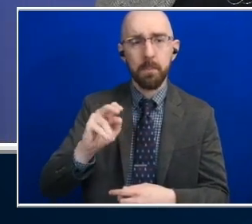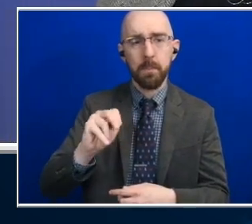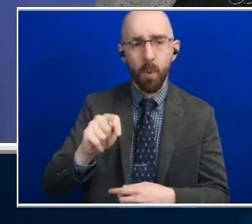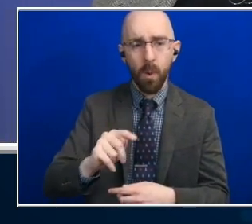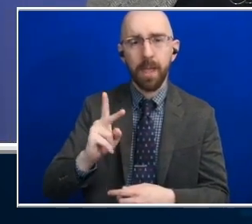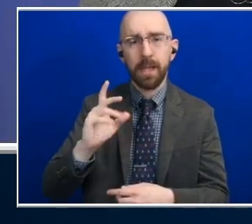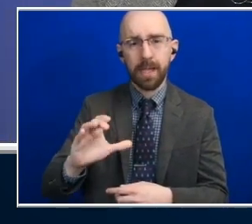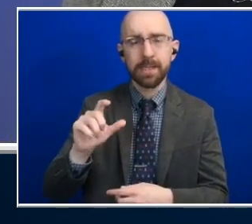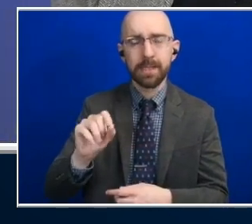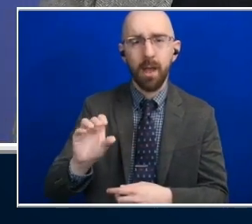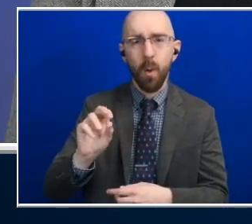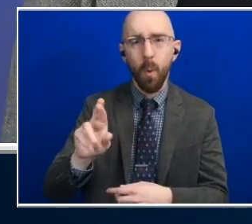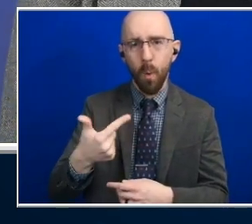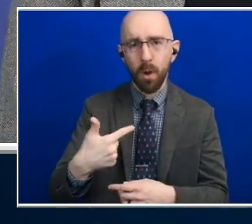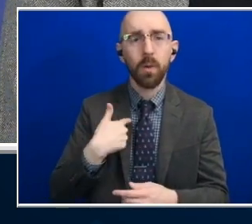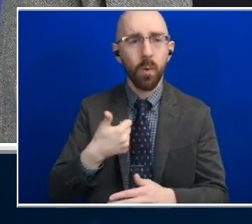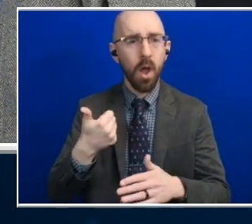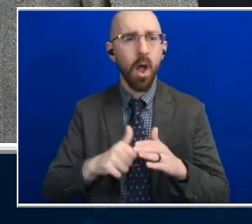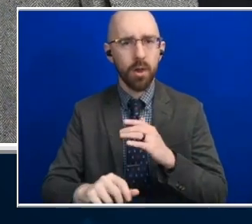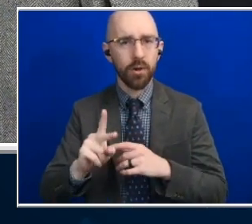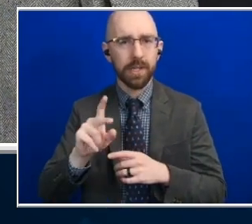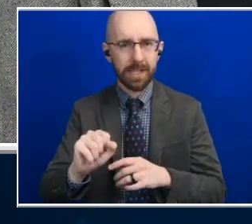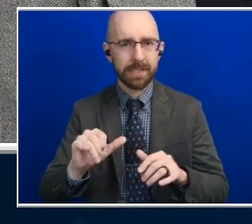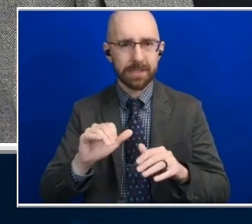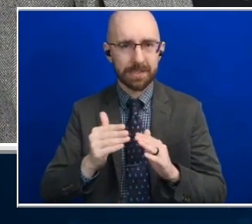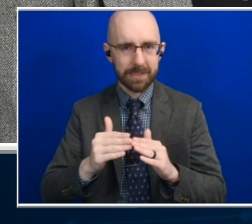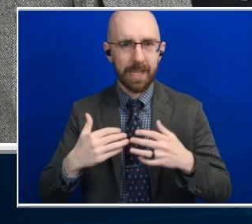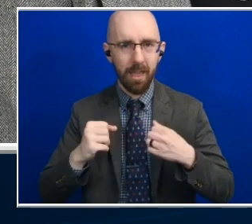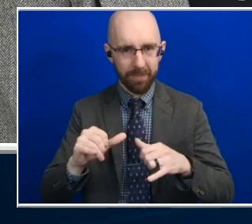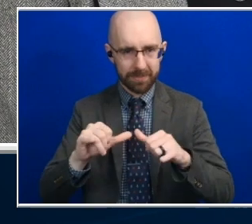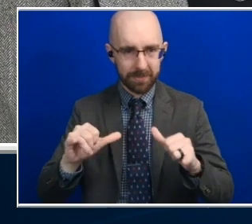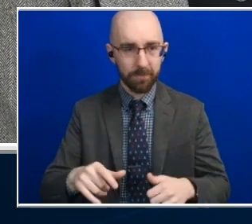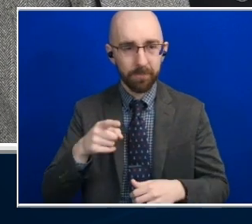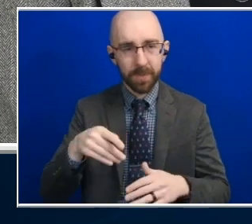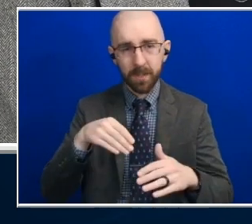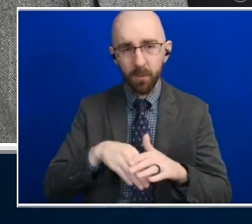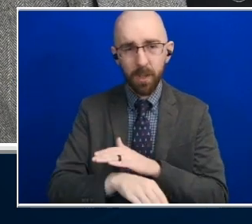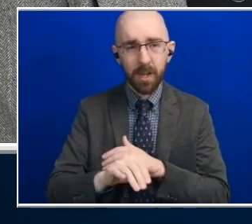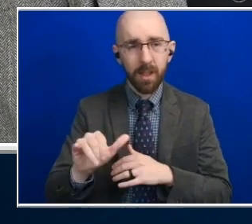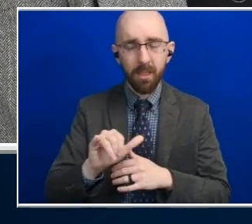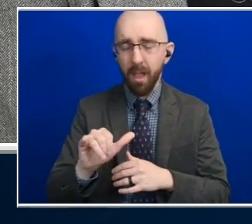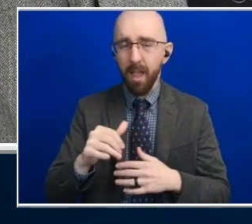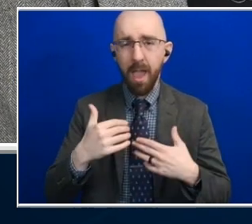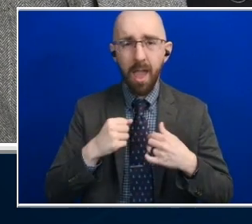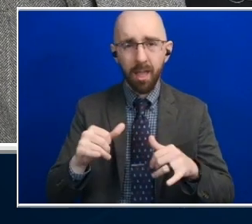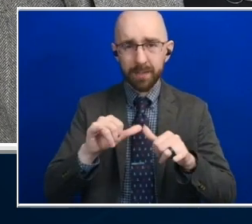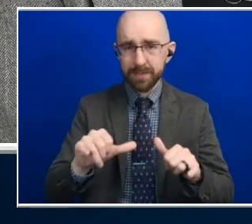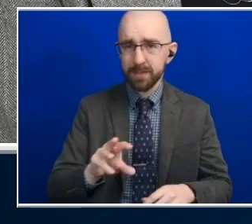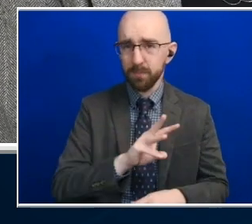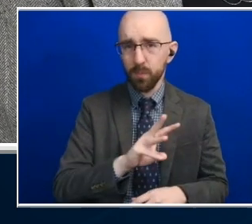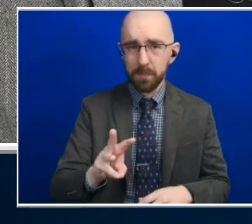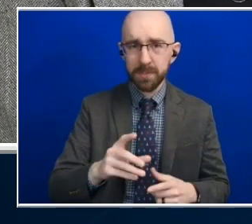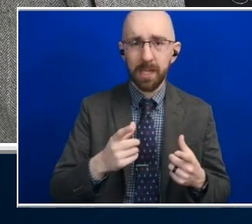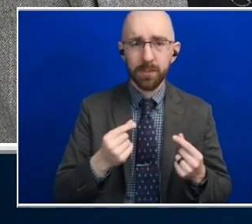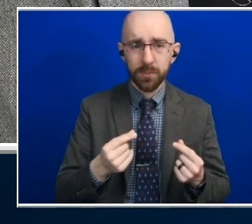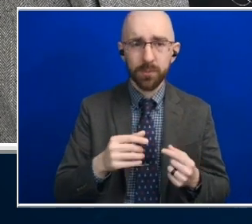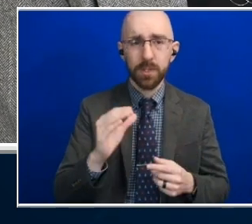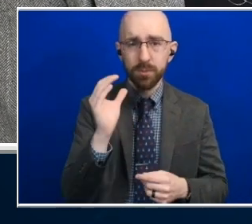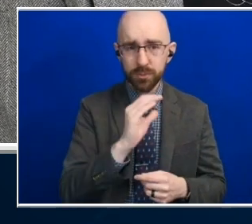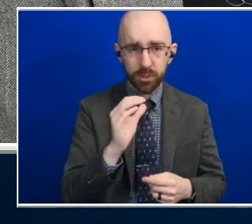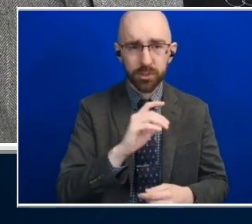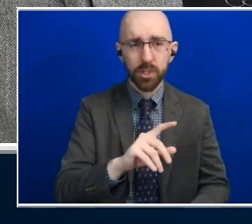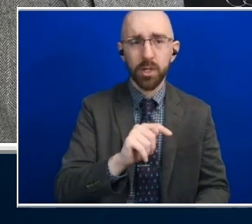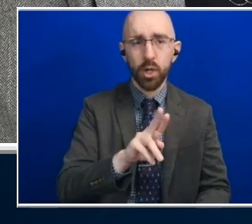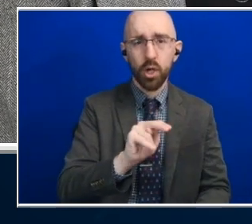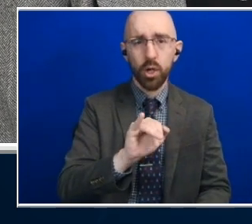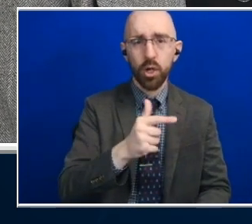Health System, so if you go into probably like the health system website and maybe do the search Turning Point, you hopefully should be